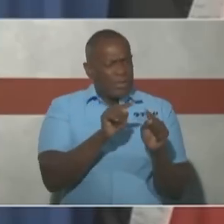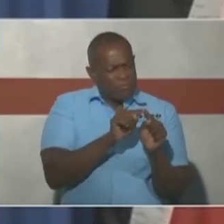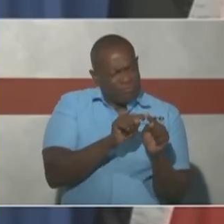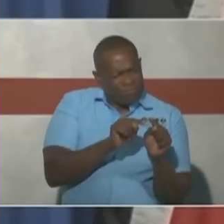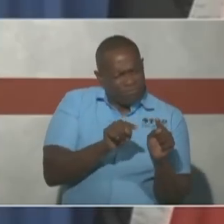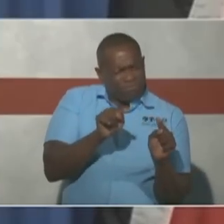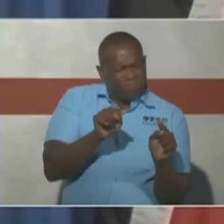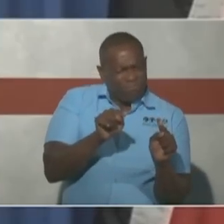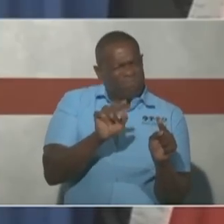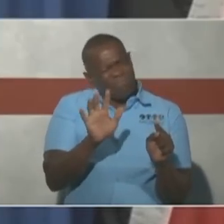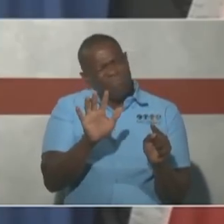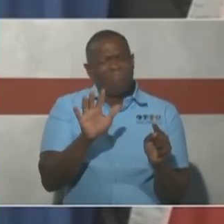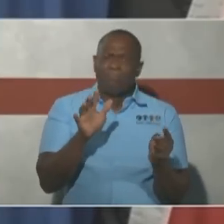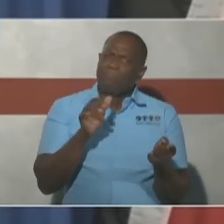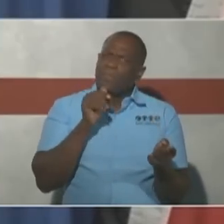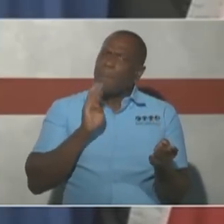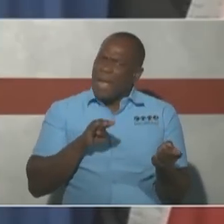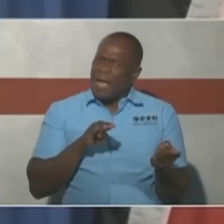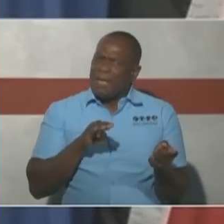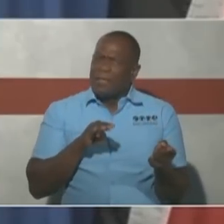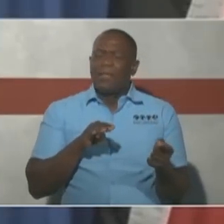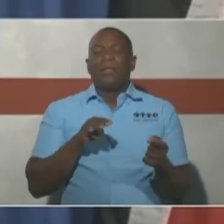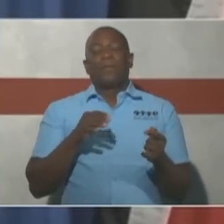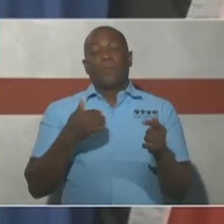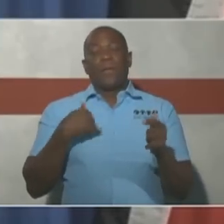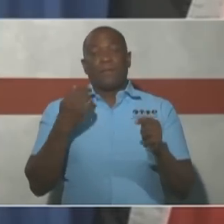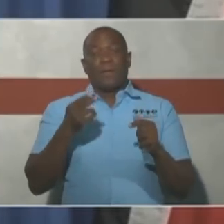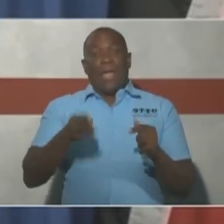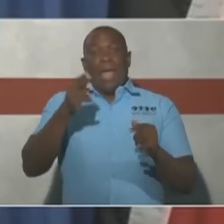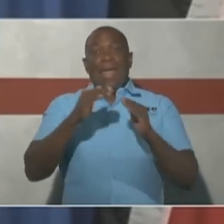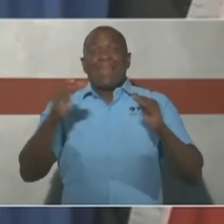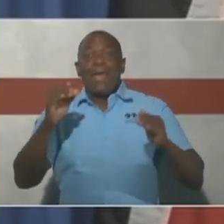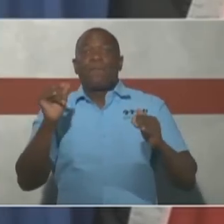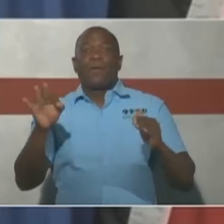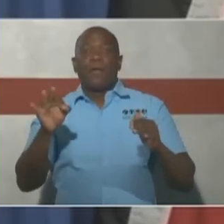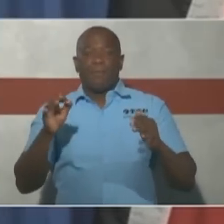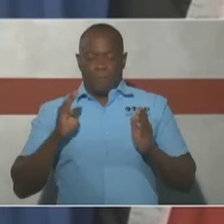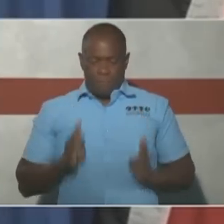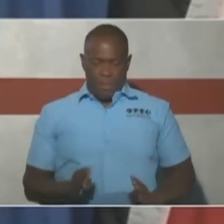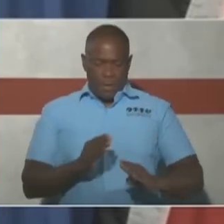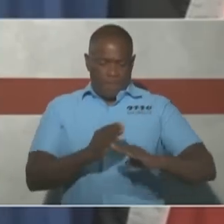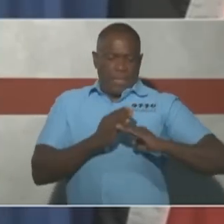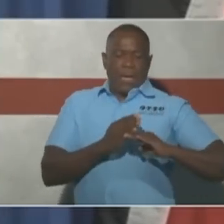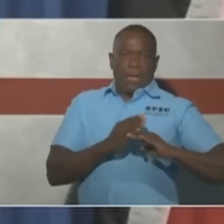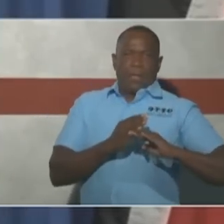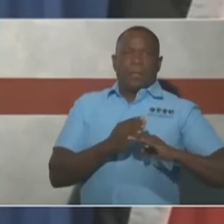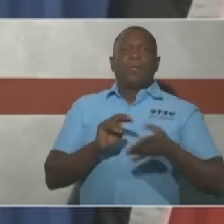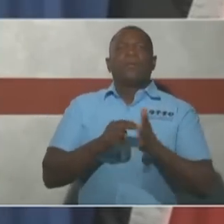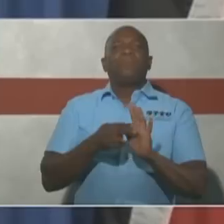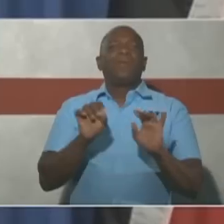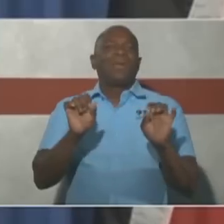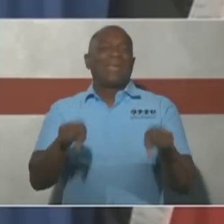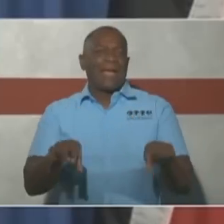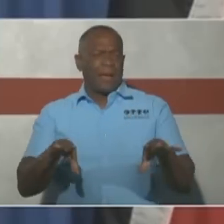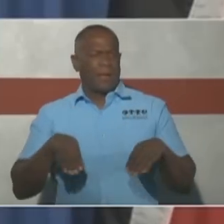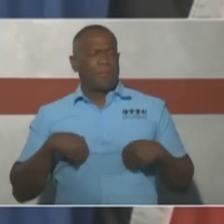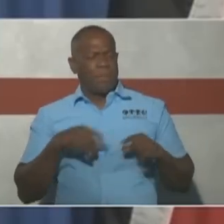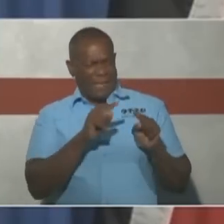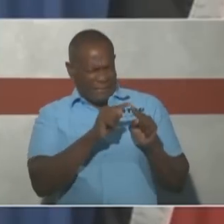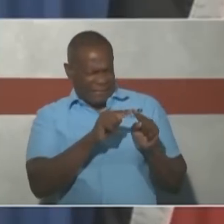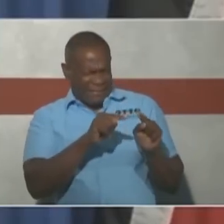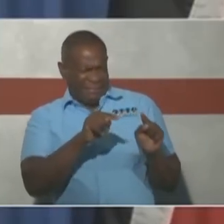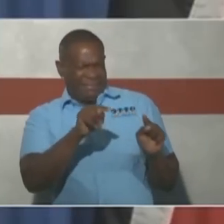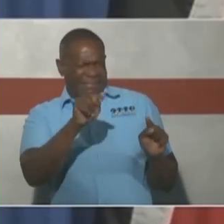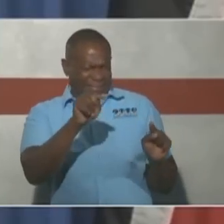18 months ago, we would have been taking some drastic action, because such a curve